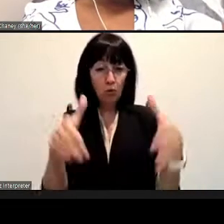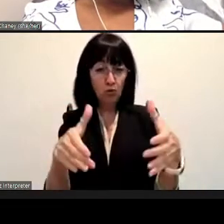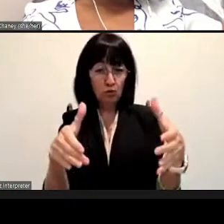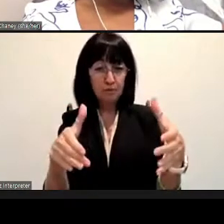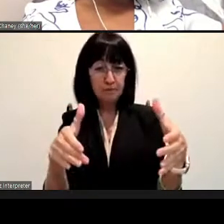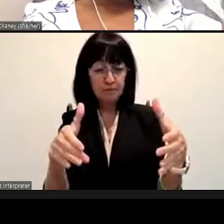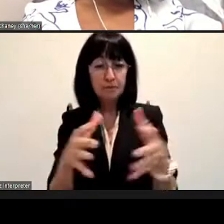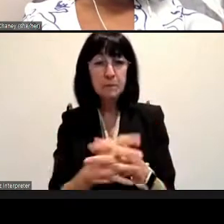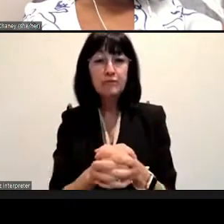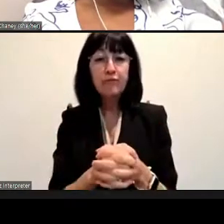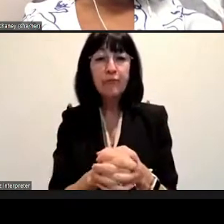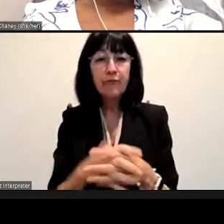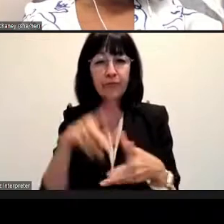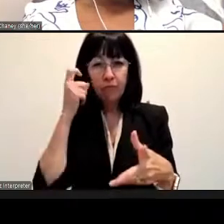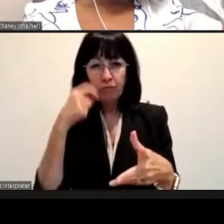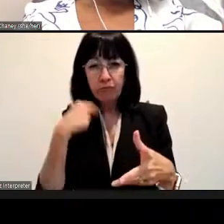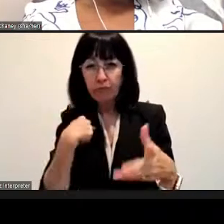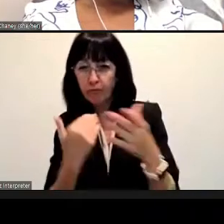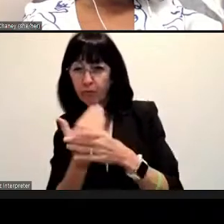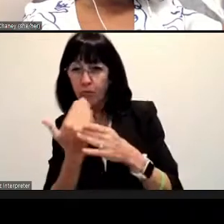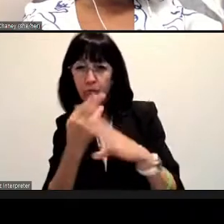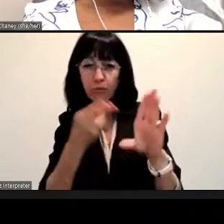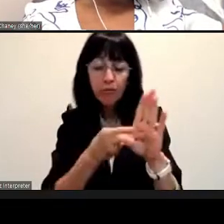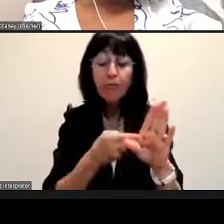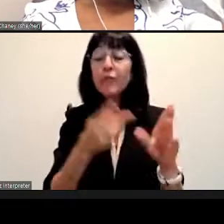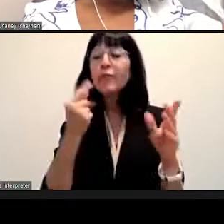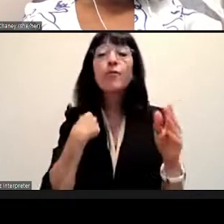is what is your favorite color and why?